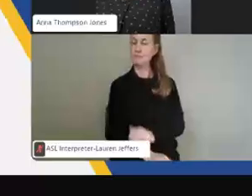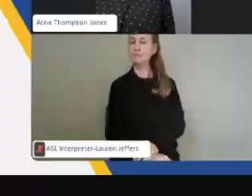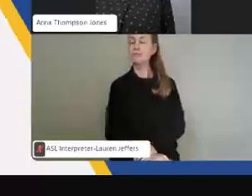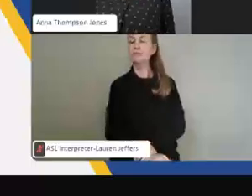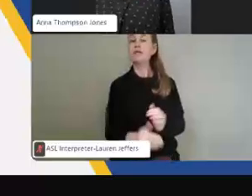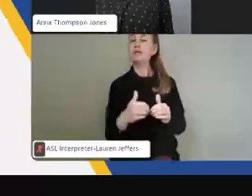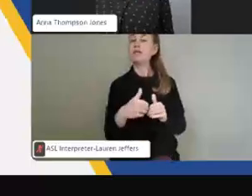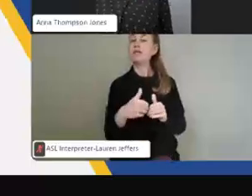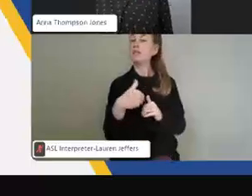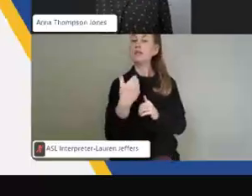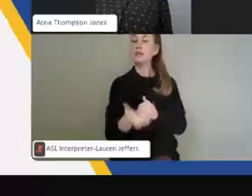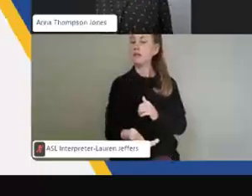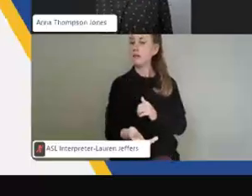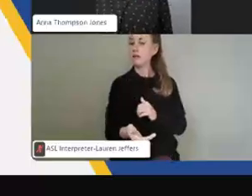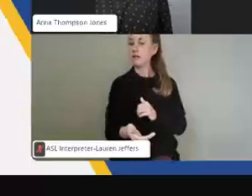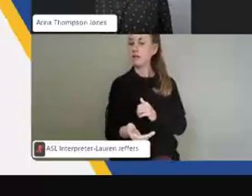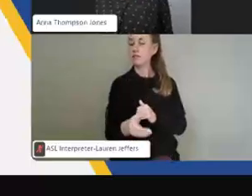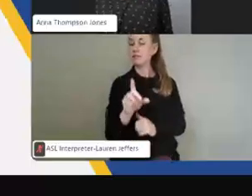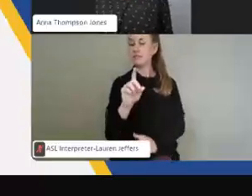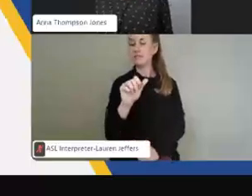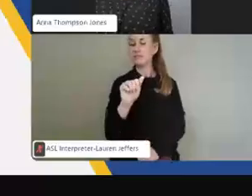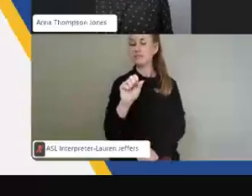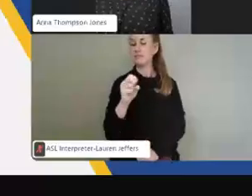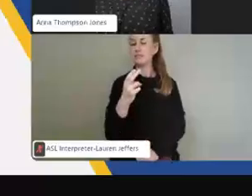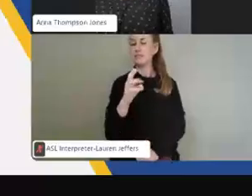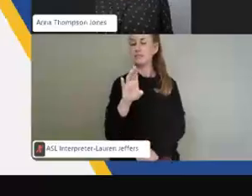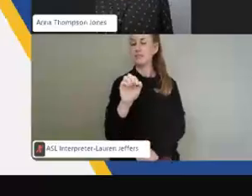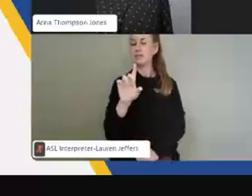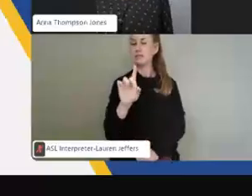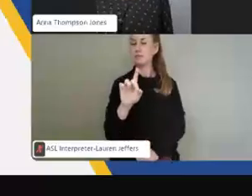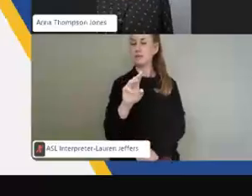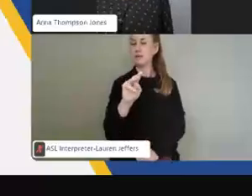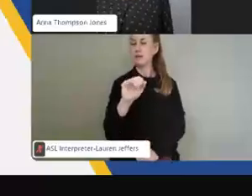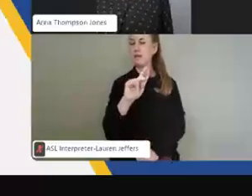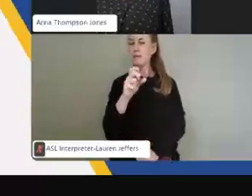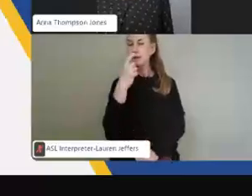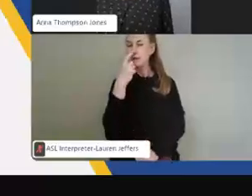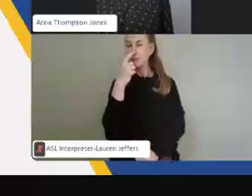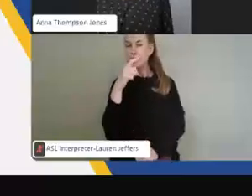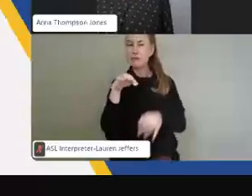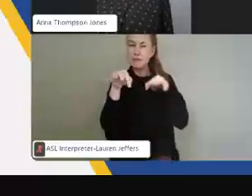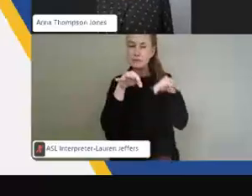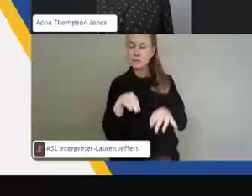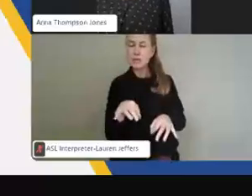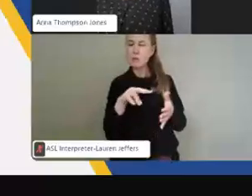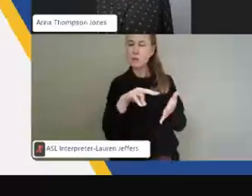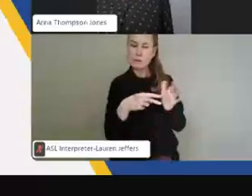Our next item is the spill dashboard. Mike, can you explain what that is and